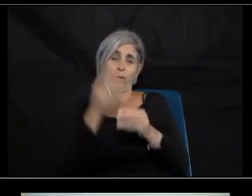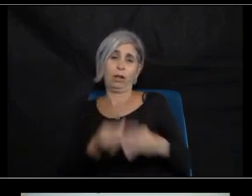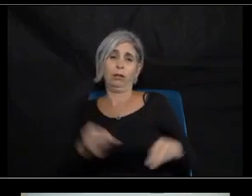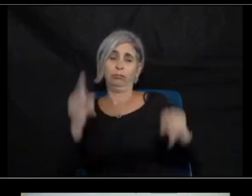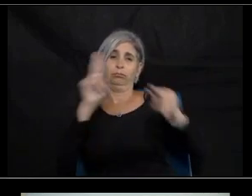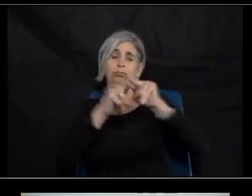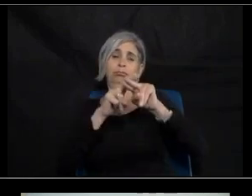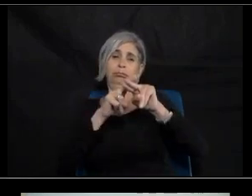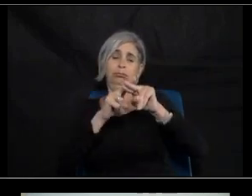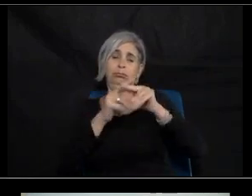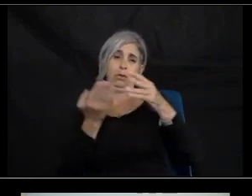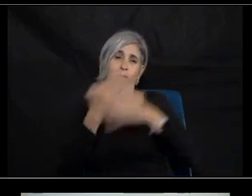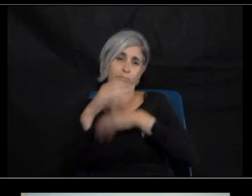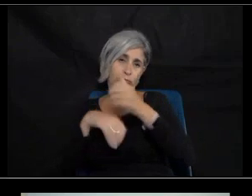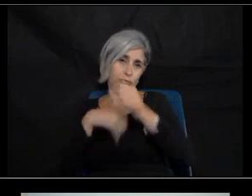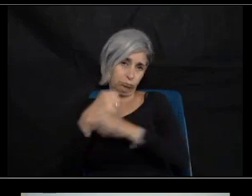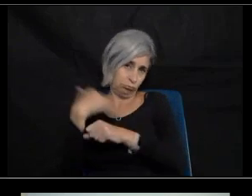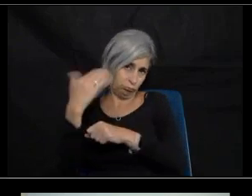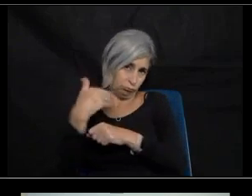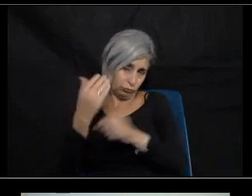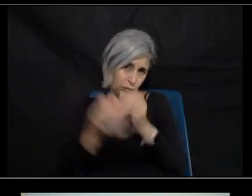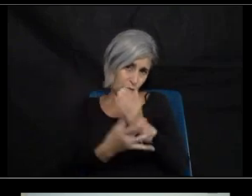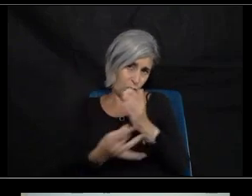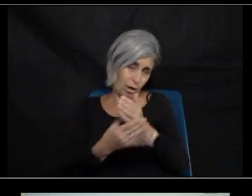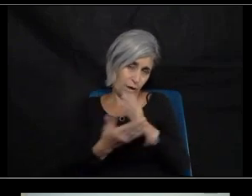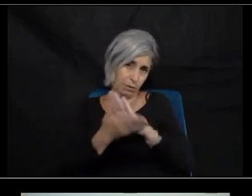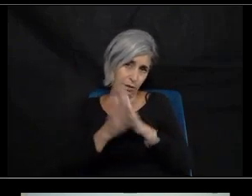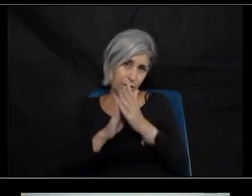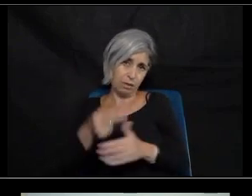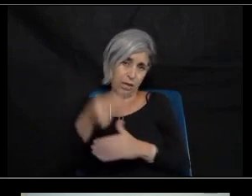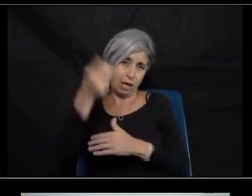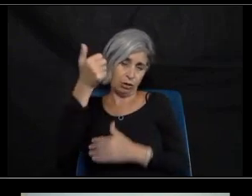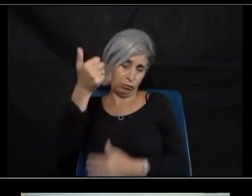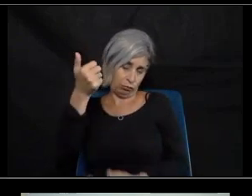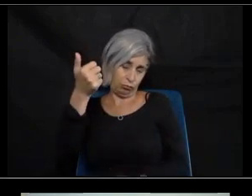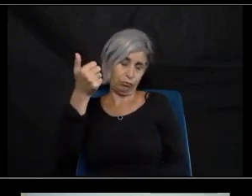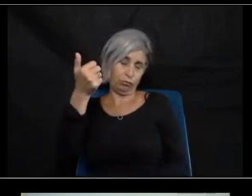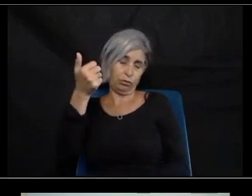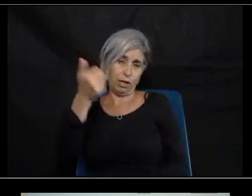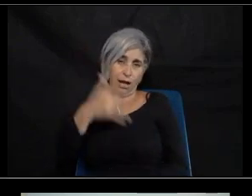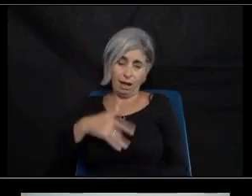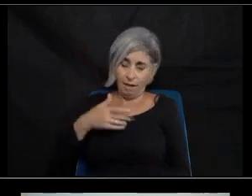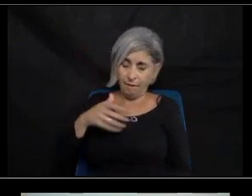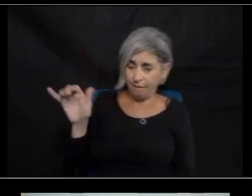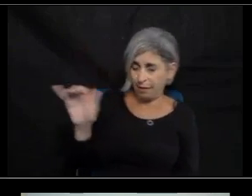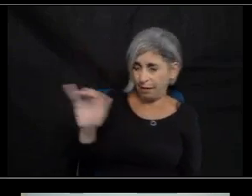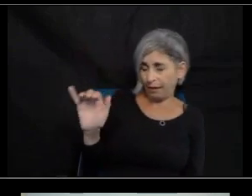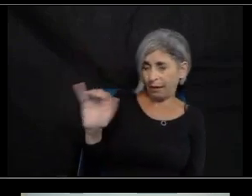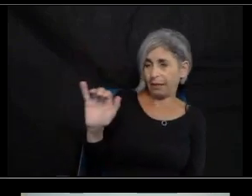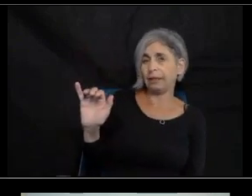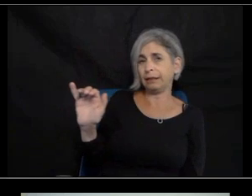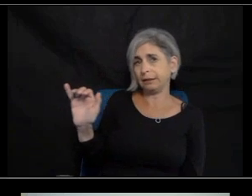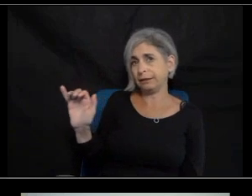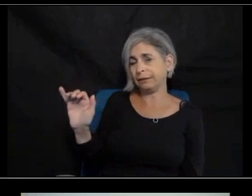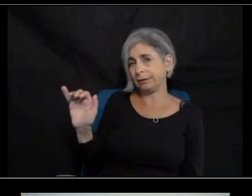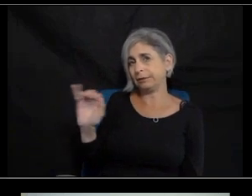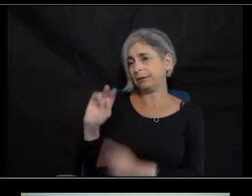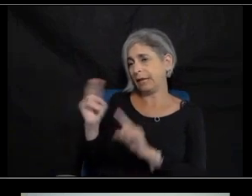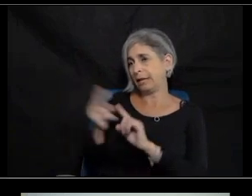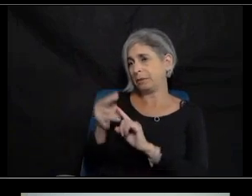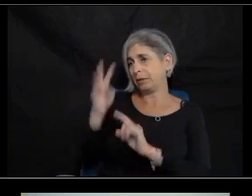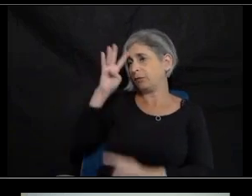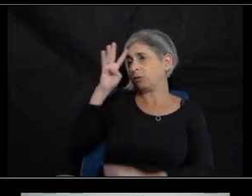time goes on when oil prices get higher. So sure. With that, I feel that it's the aspect of